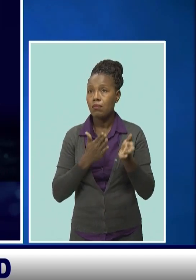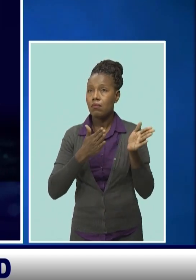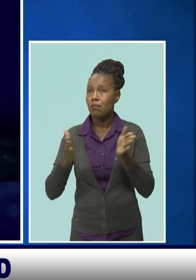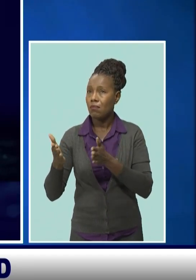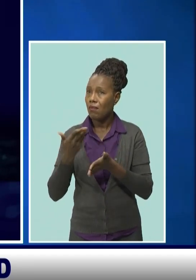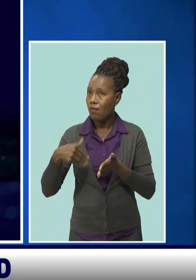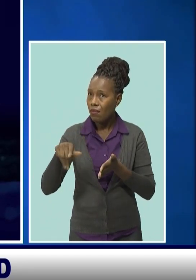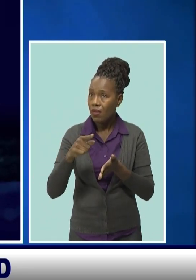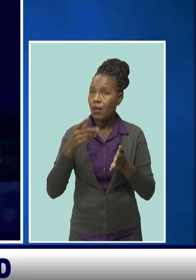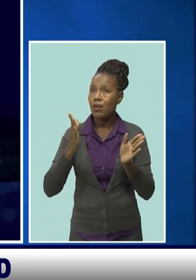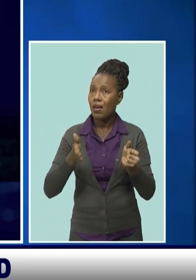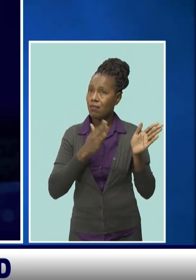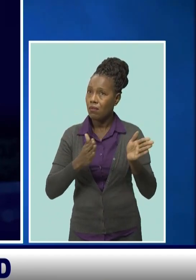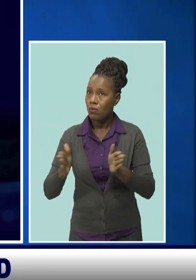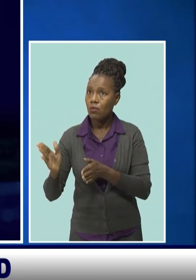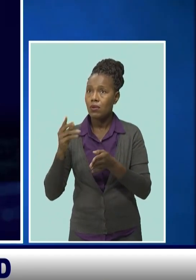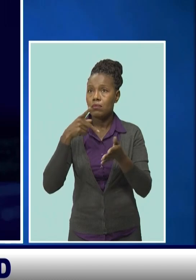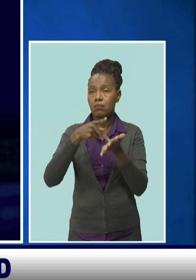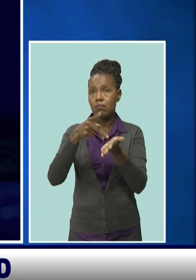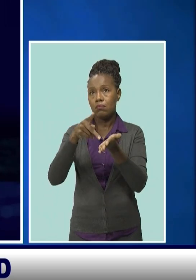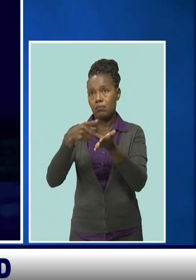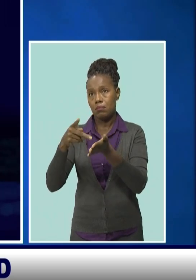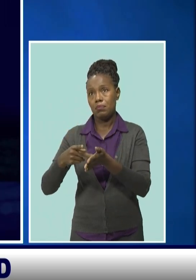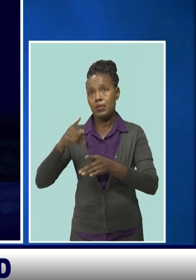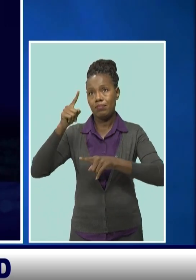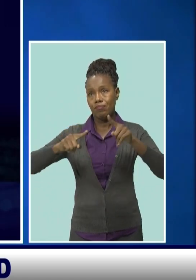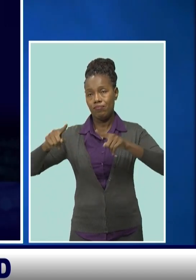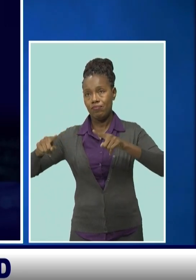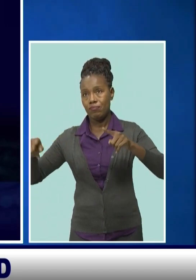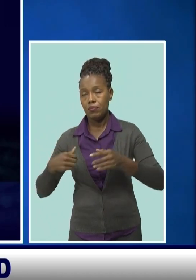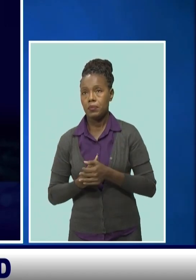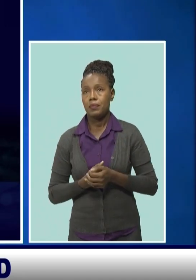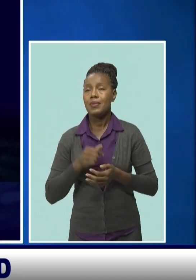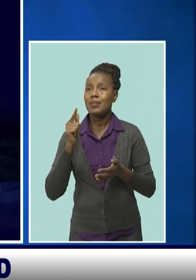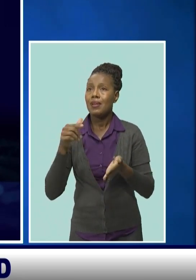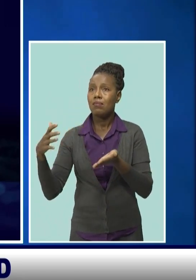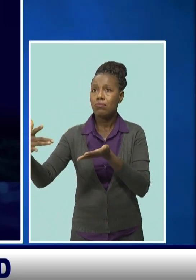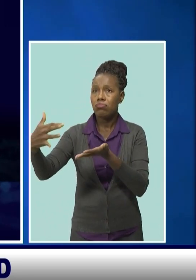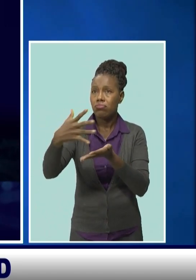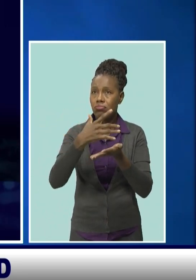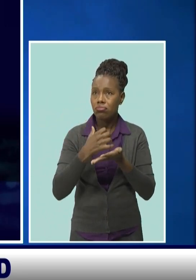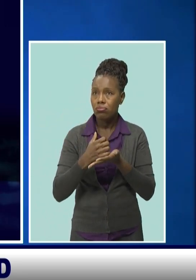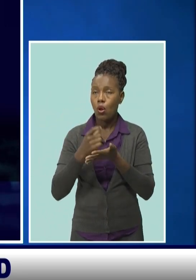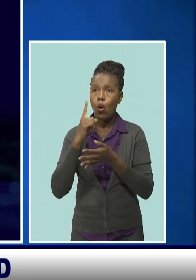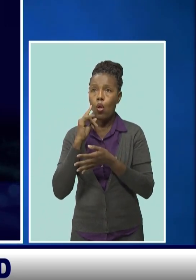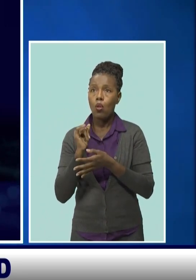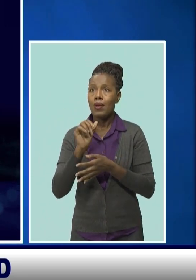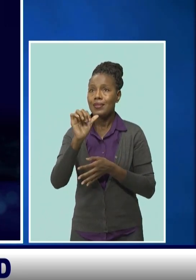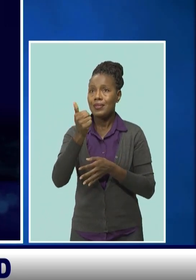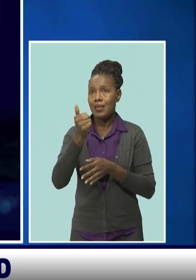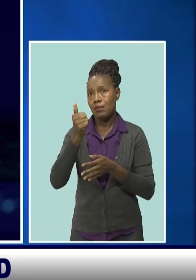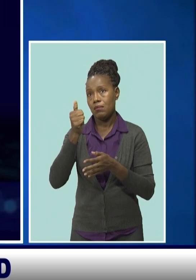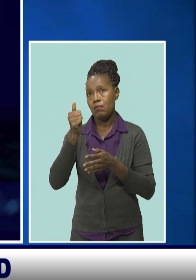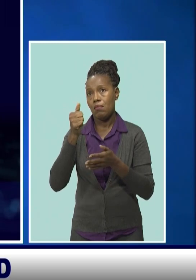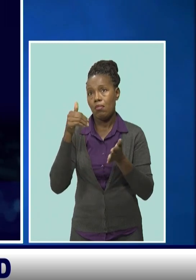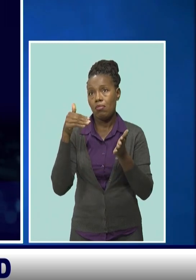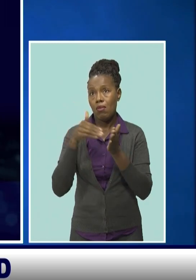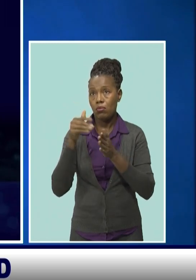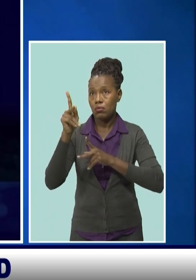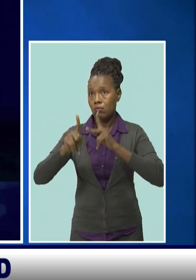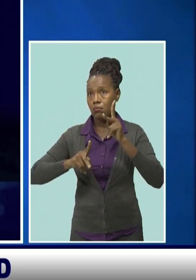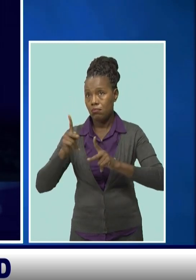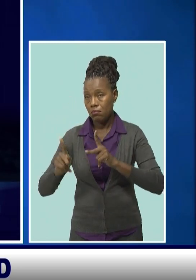their debt. This particular collections exercise focuses on just over 10,000 property owners who have not